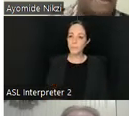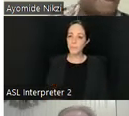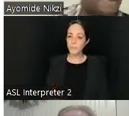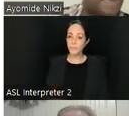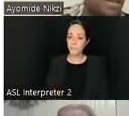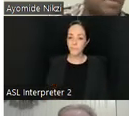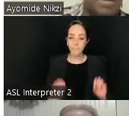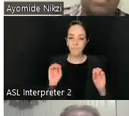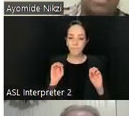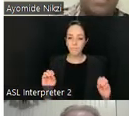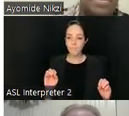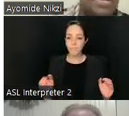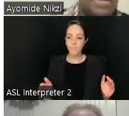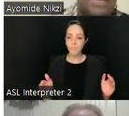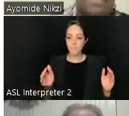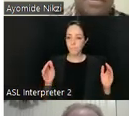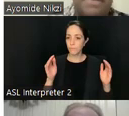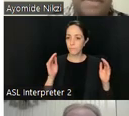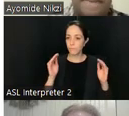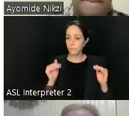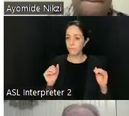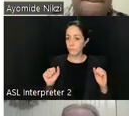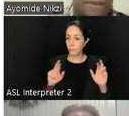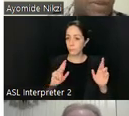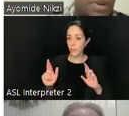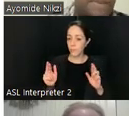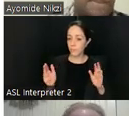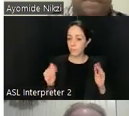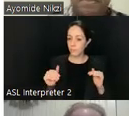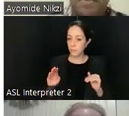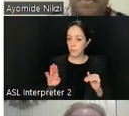Okay. Can we move on to the B5? Yes.